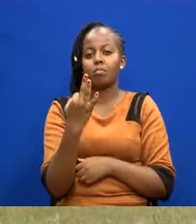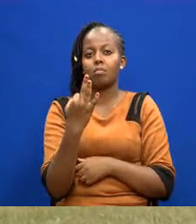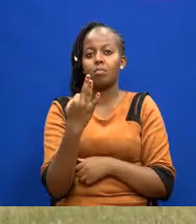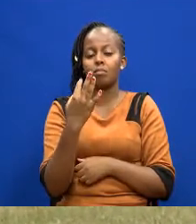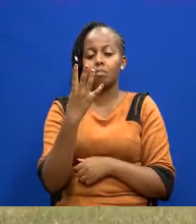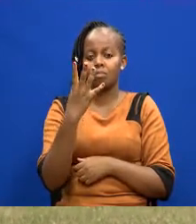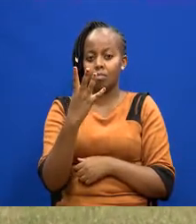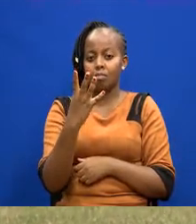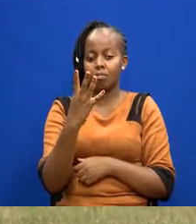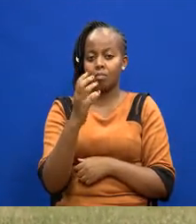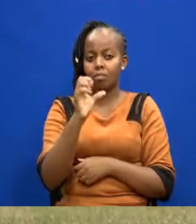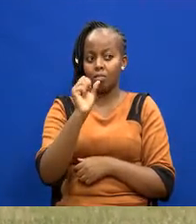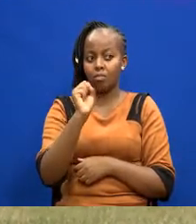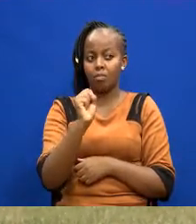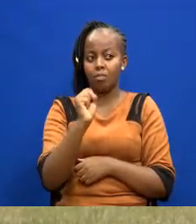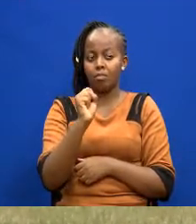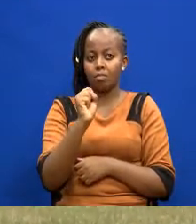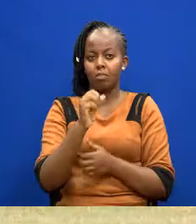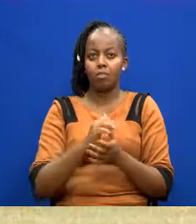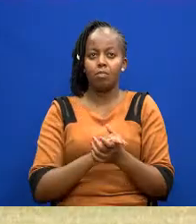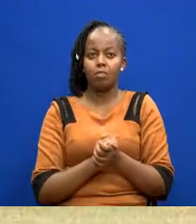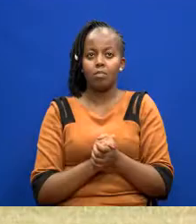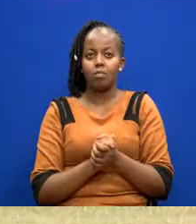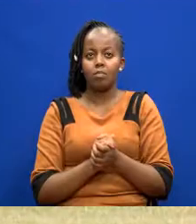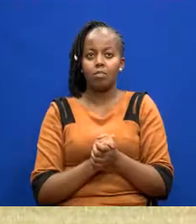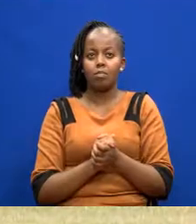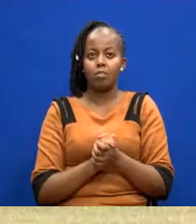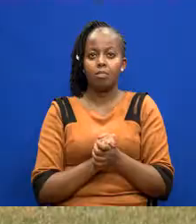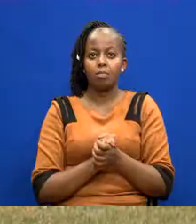2, 3, 4, and 5. 5.